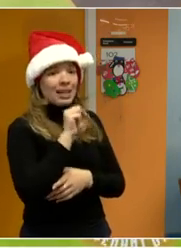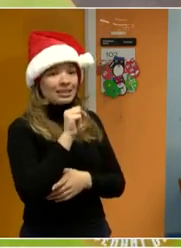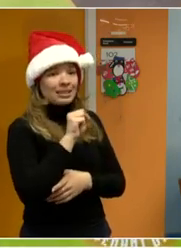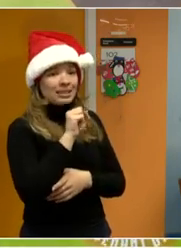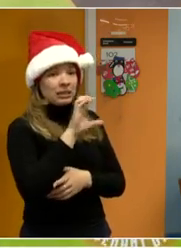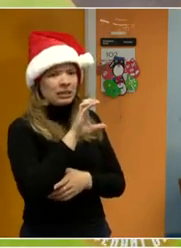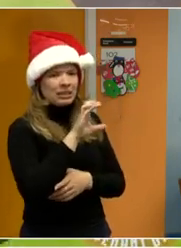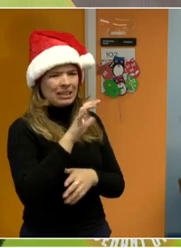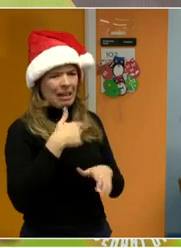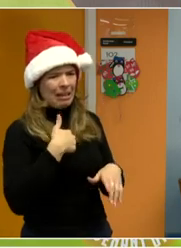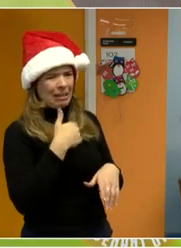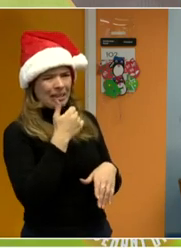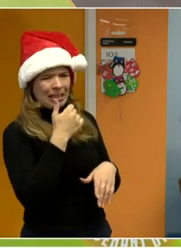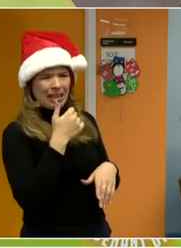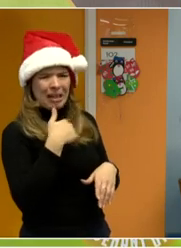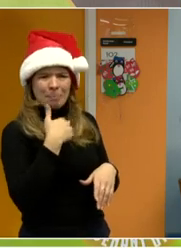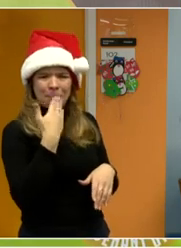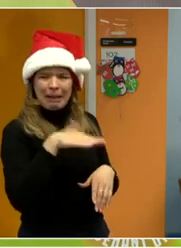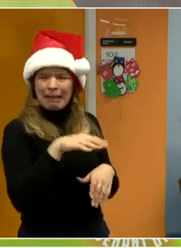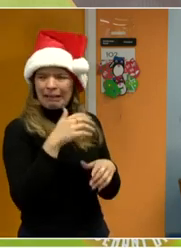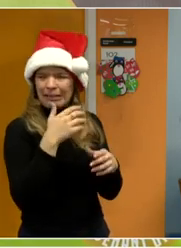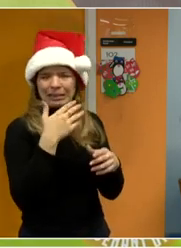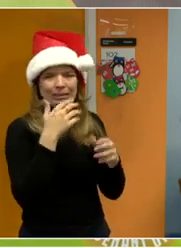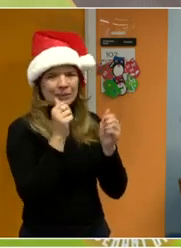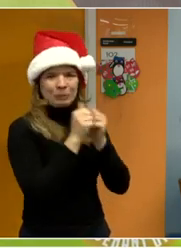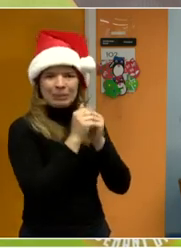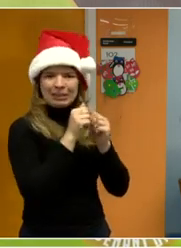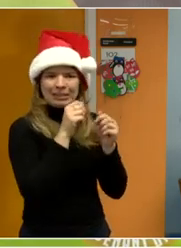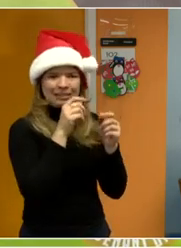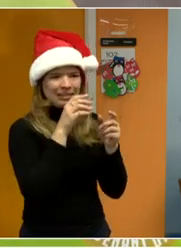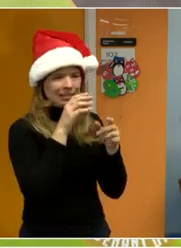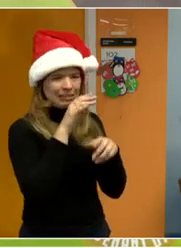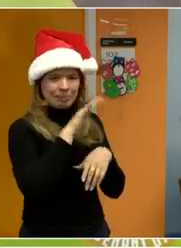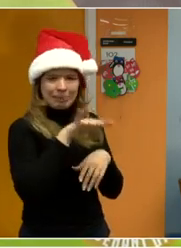acronyms, YSC, and at New Beginnings,